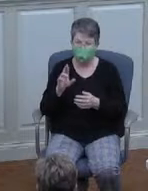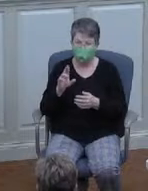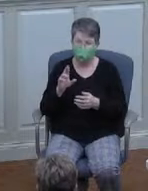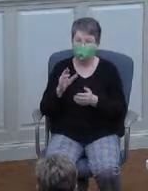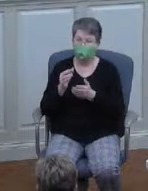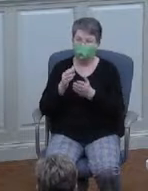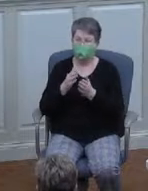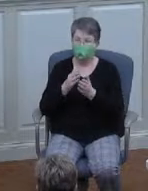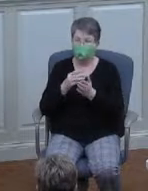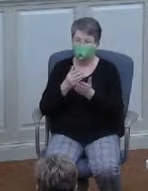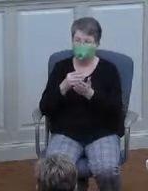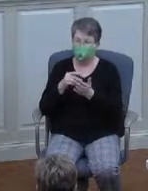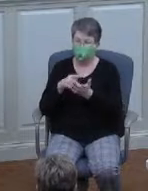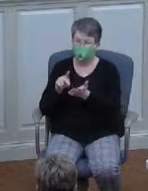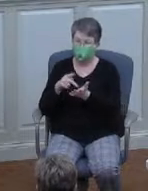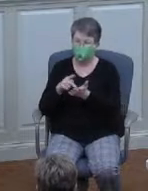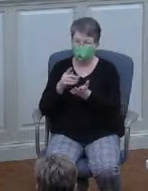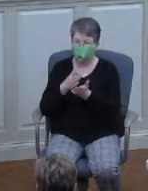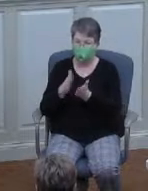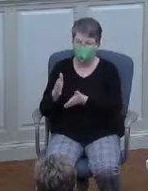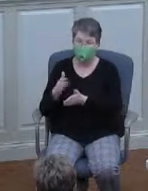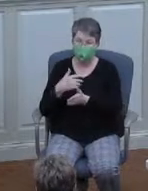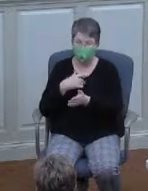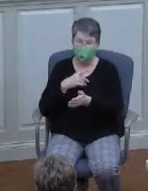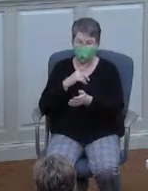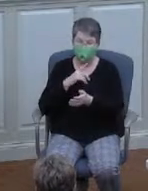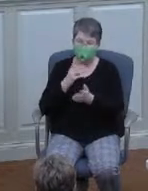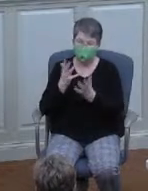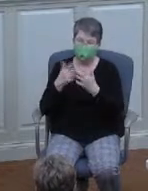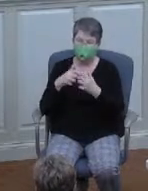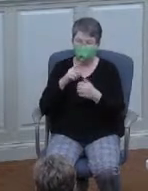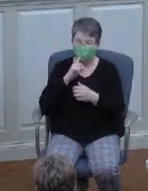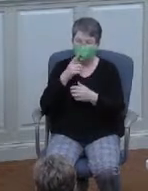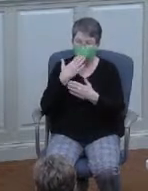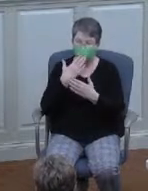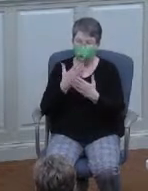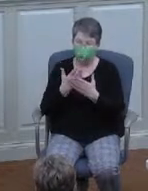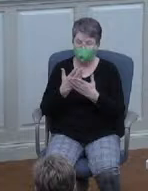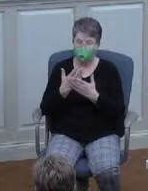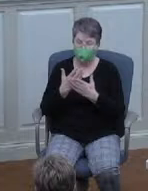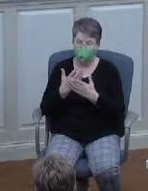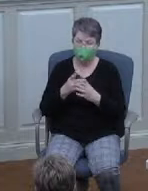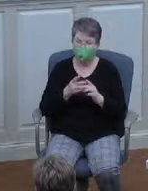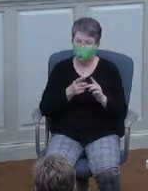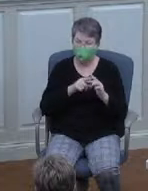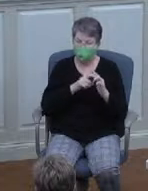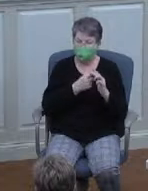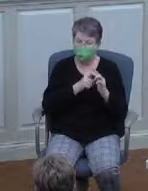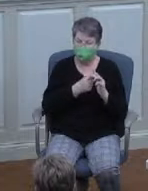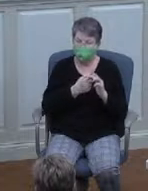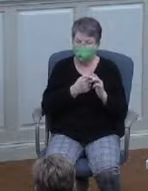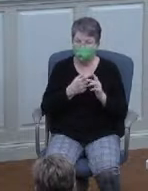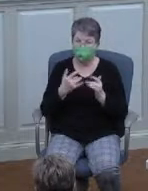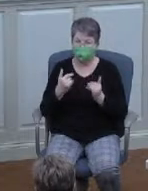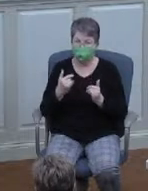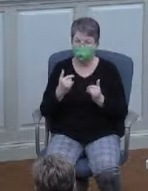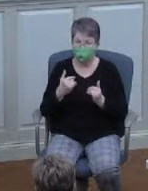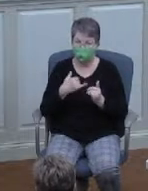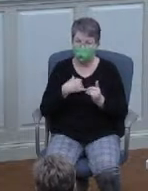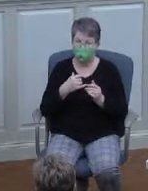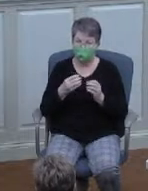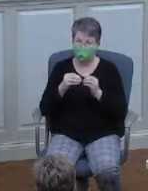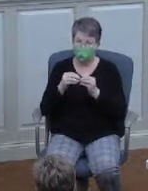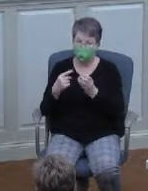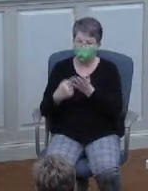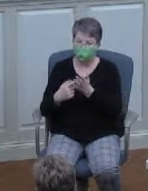a payment plan. So it worked out really well on initially, and we're working through further discussions